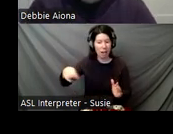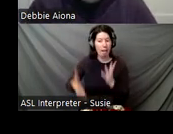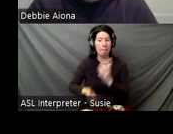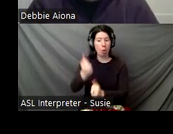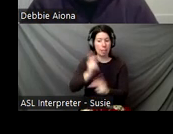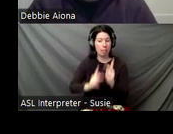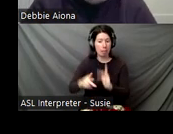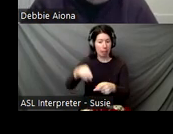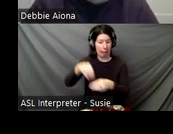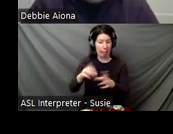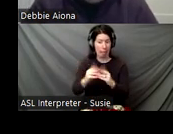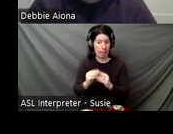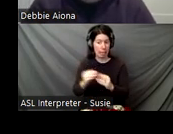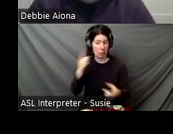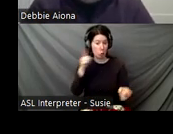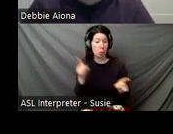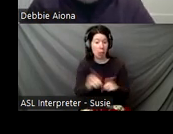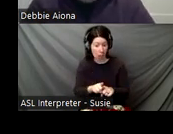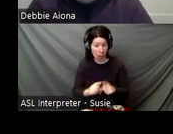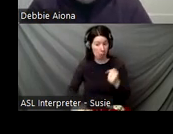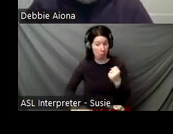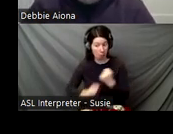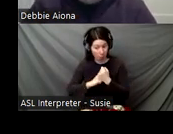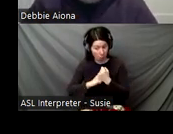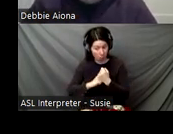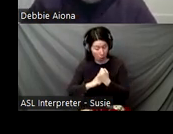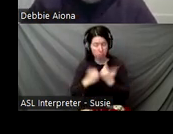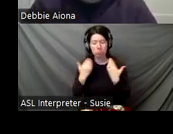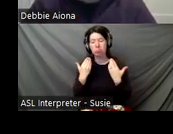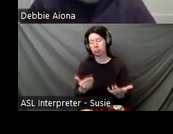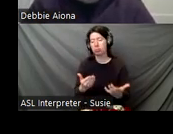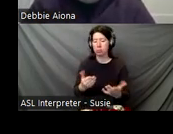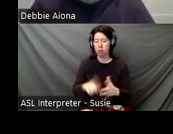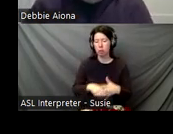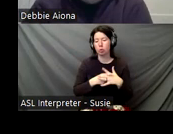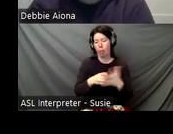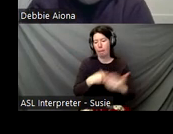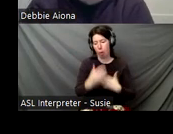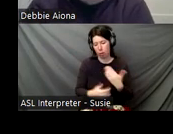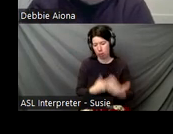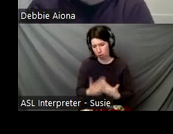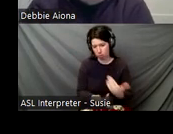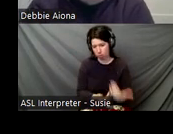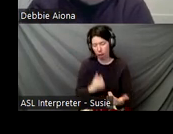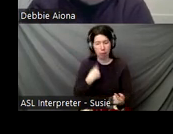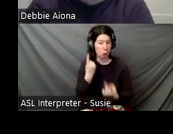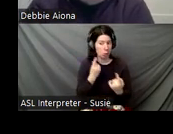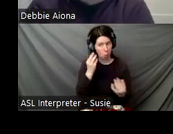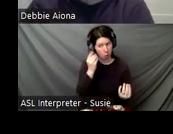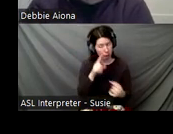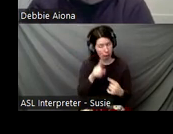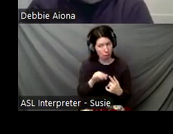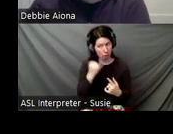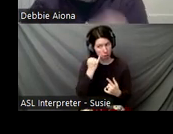the meeting, assuming you have a quorum, then that would initiate this, the process. And curious what other people think about that